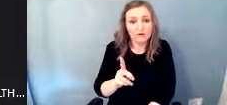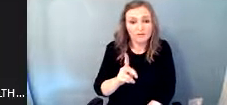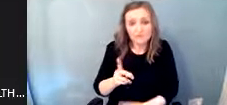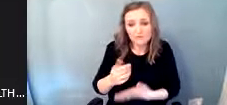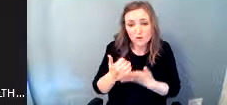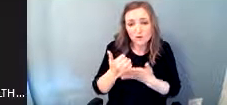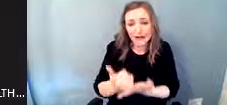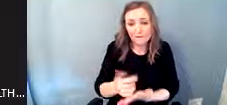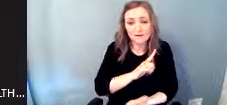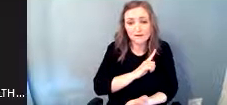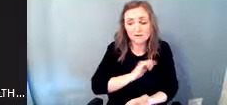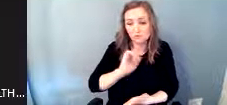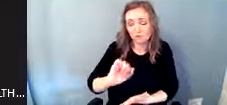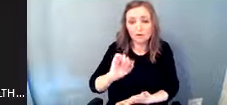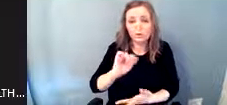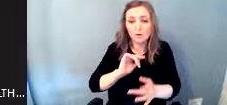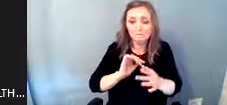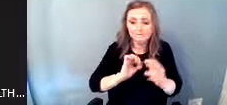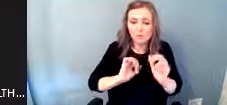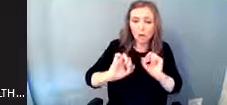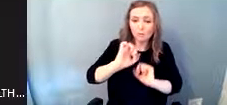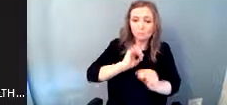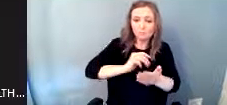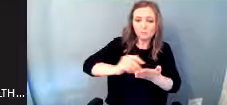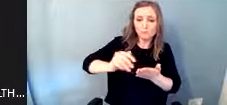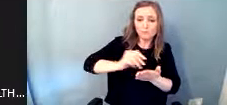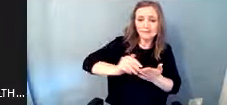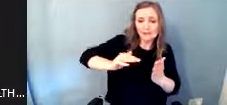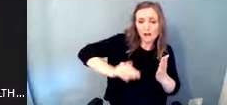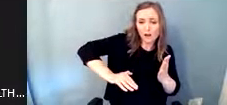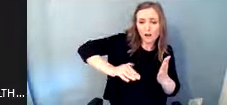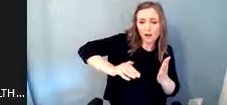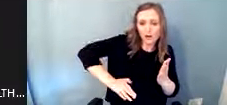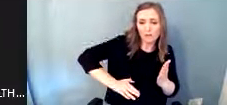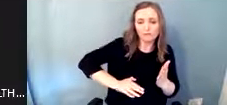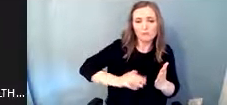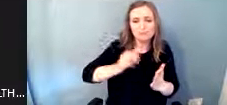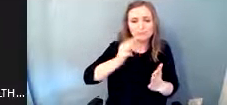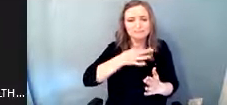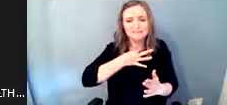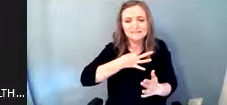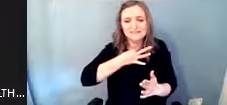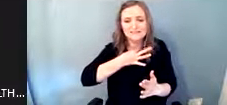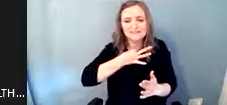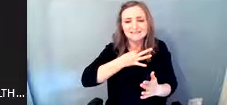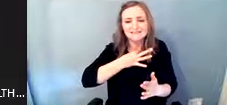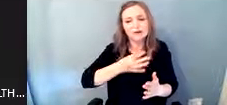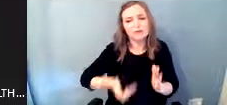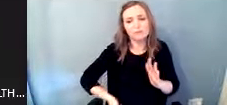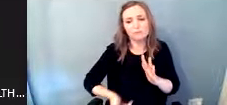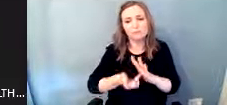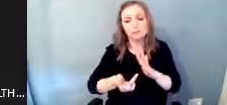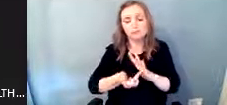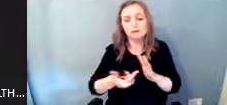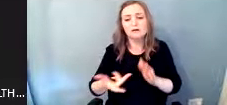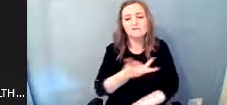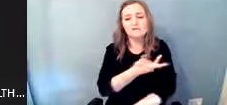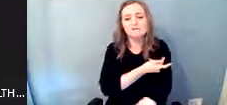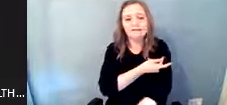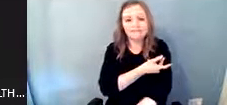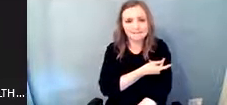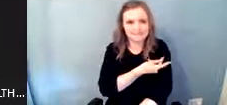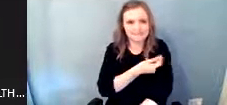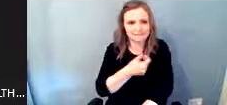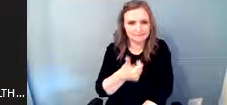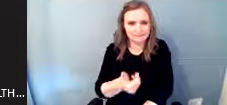sit amongst the group of people who will very quickly get their 4th dose. It's important to say